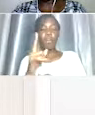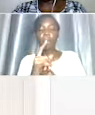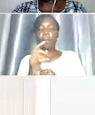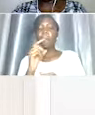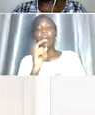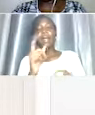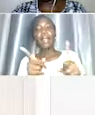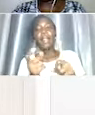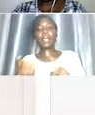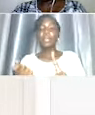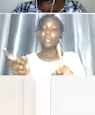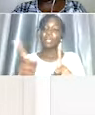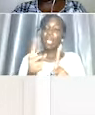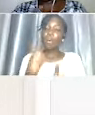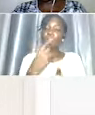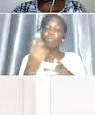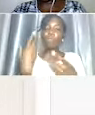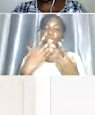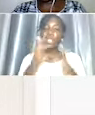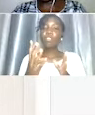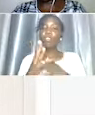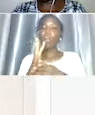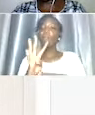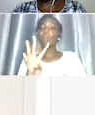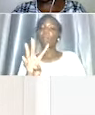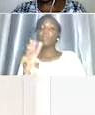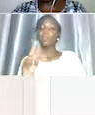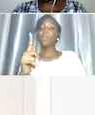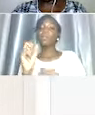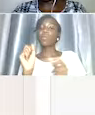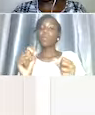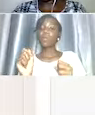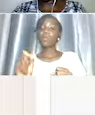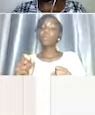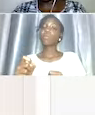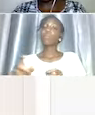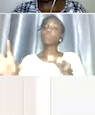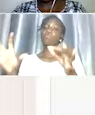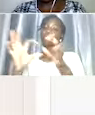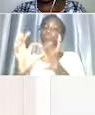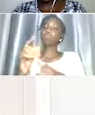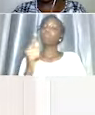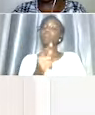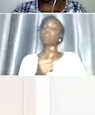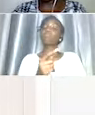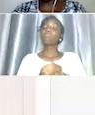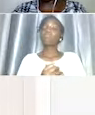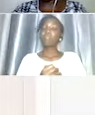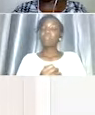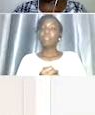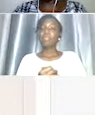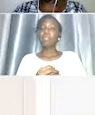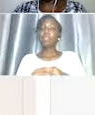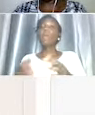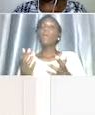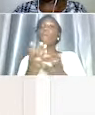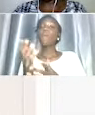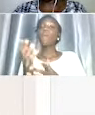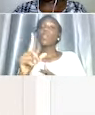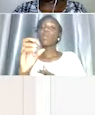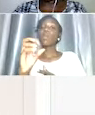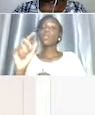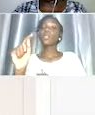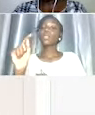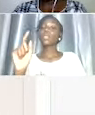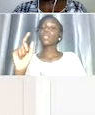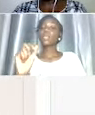sisters who've just cleared 4th form, you can check them out on they are located at Lotus House on Haile